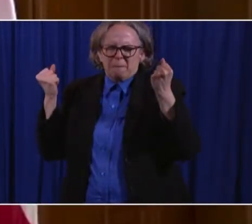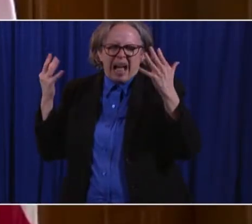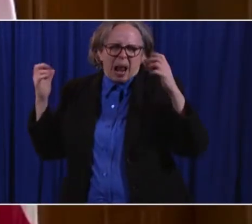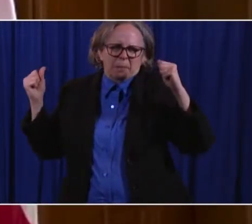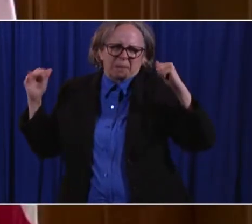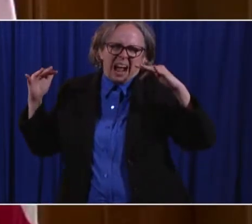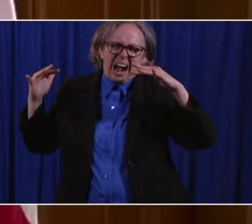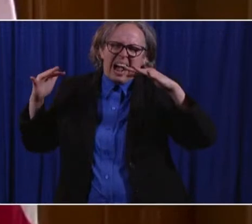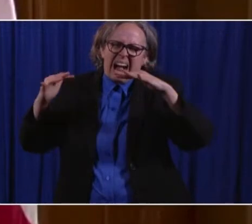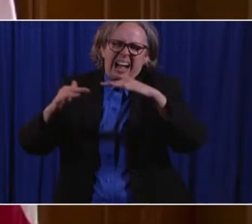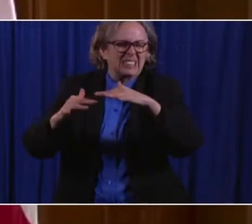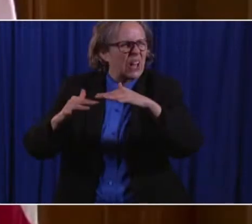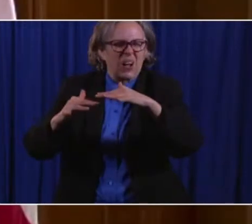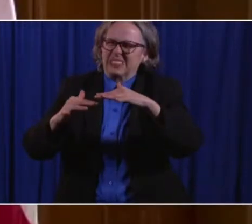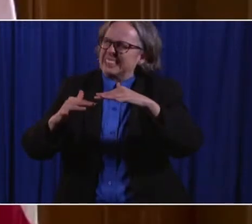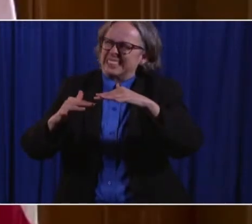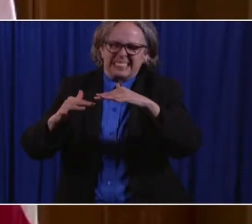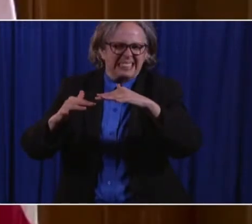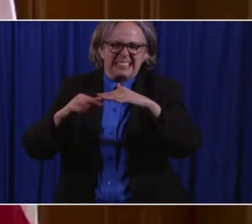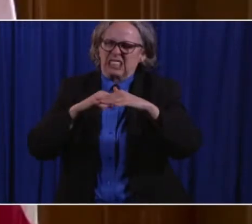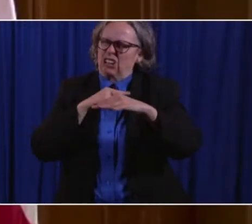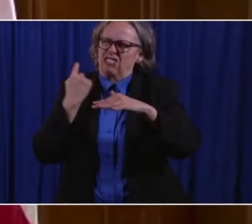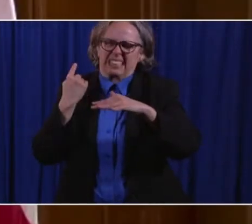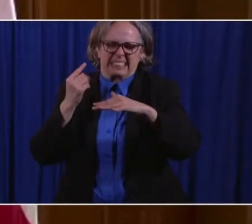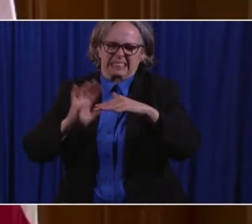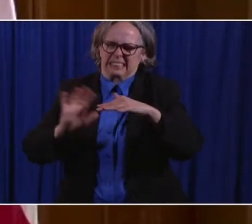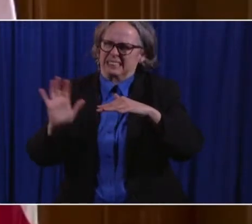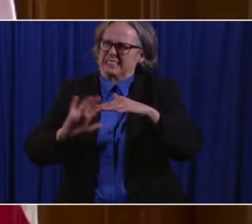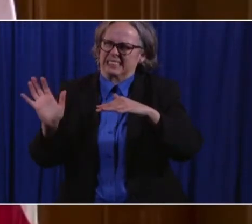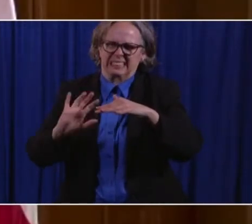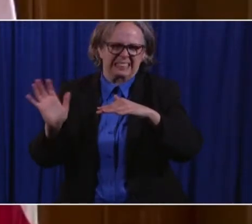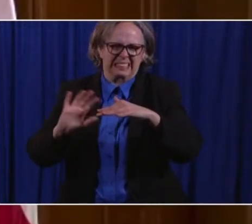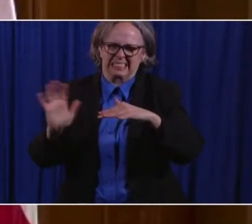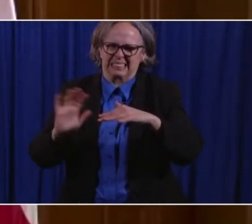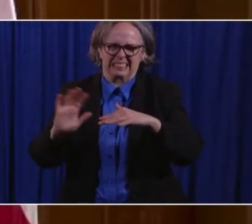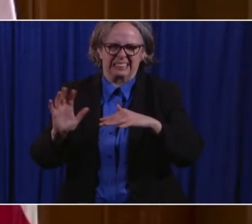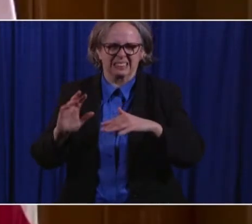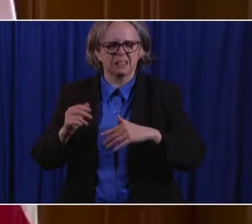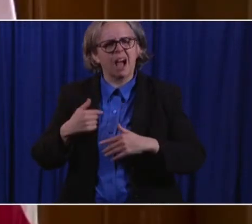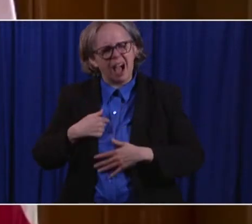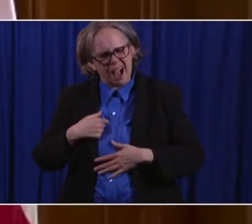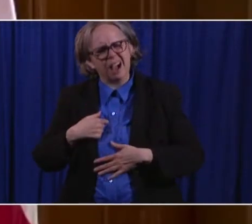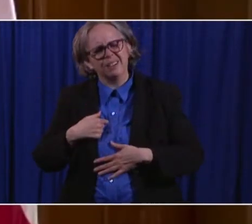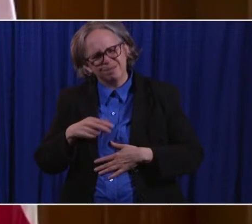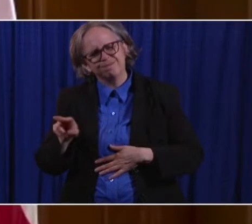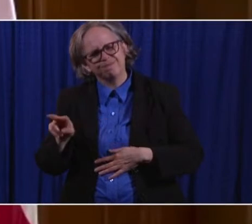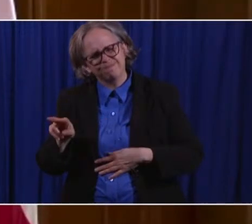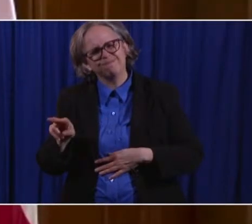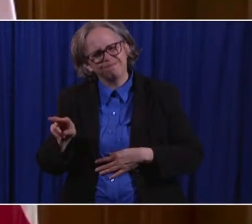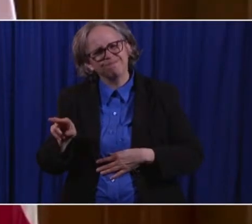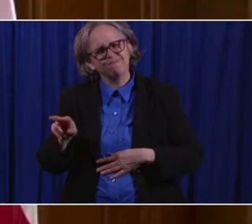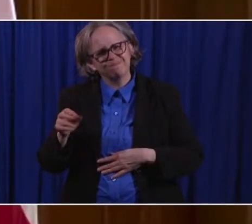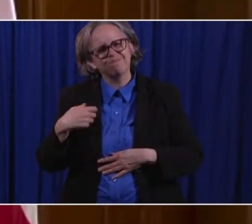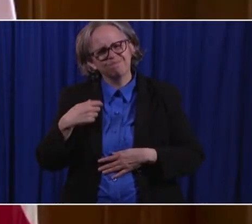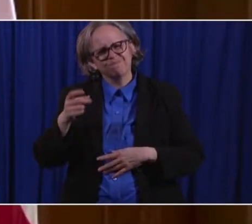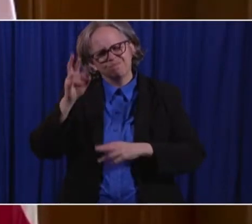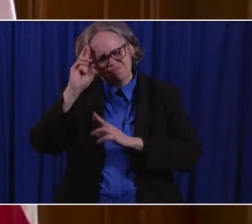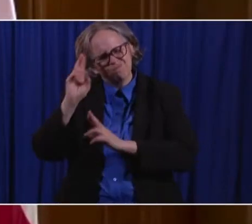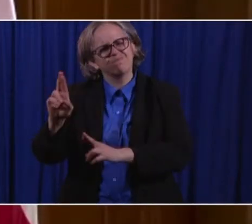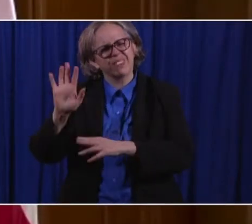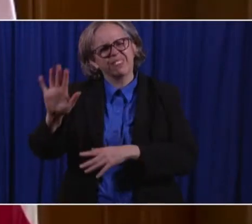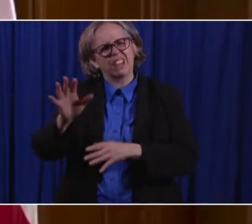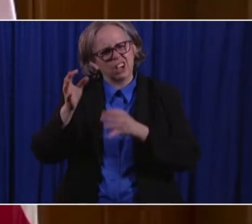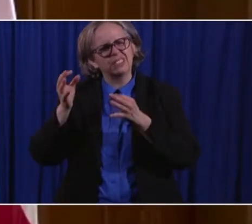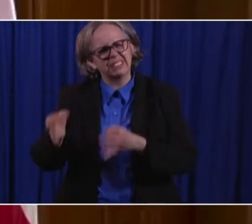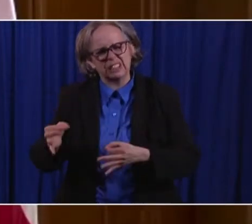revenue streams. They made that decision. I'm comfortable with the decision that they made. But the important thing